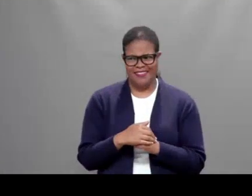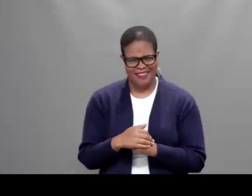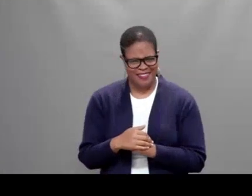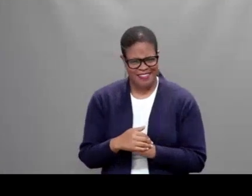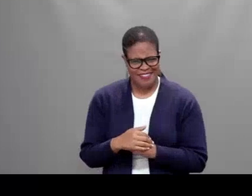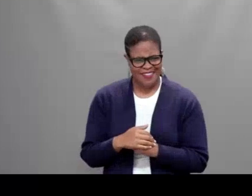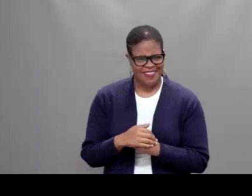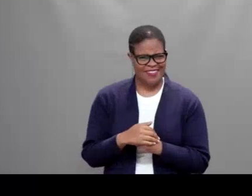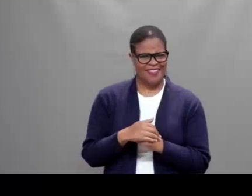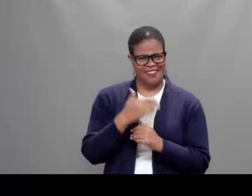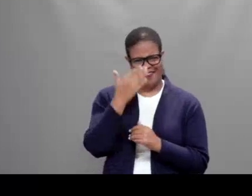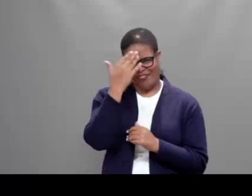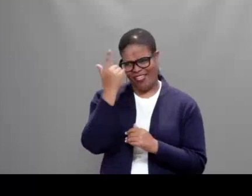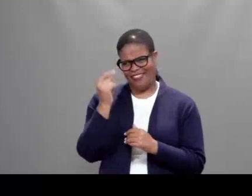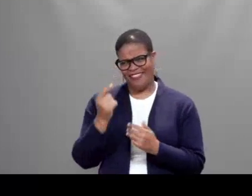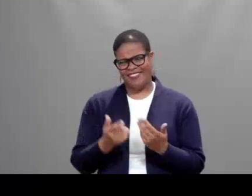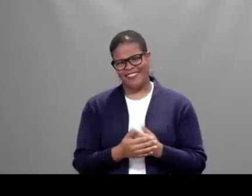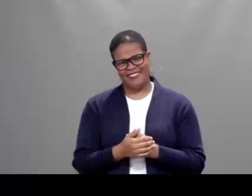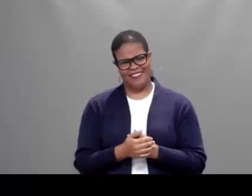Okay.